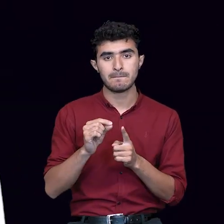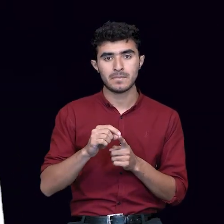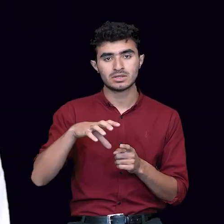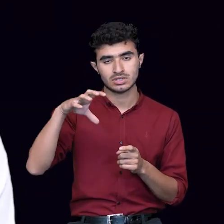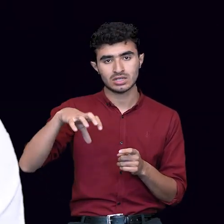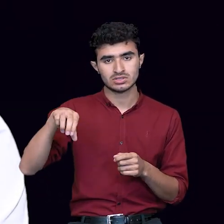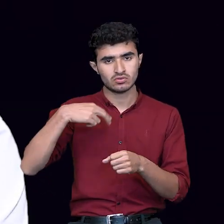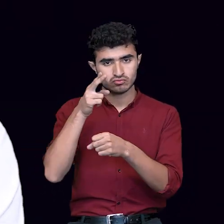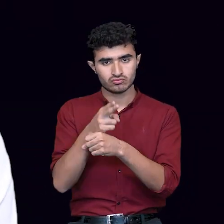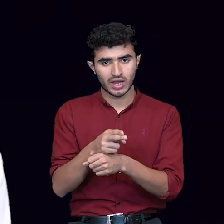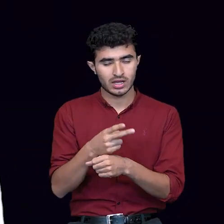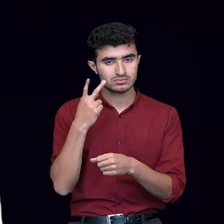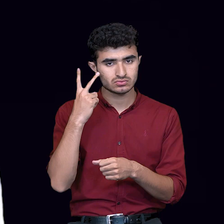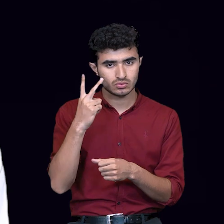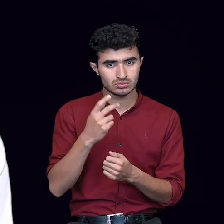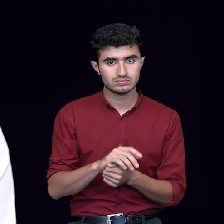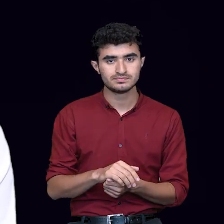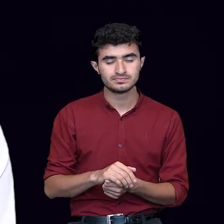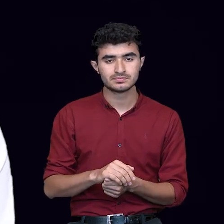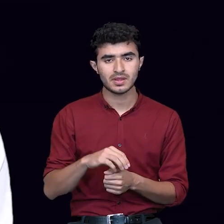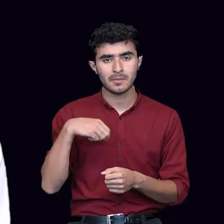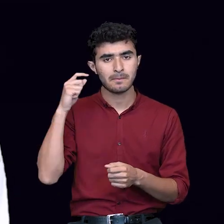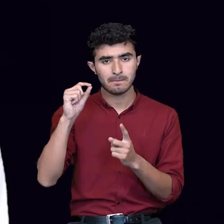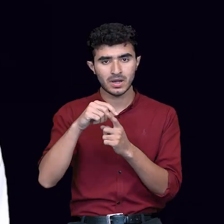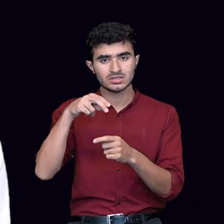the Pakistani filmmaking scene,